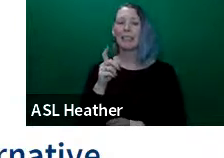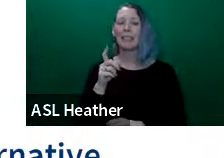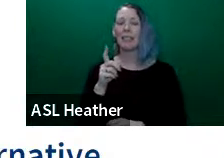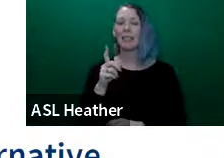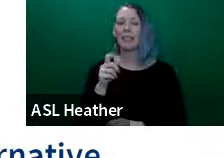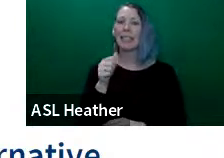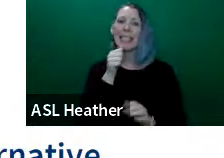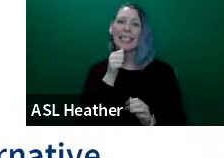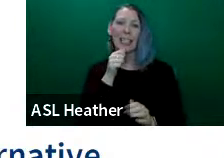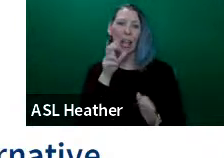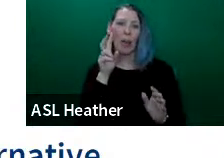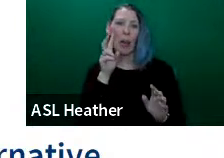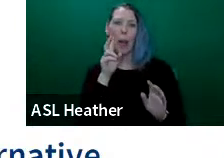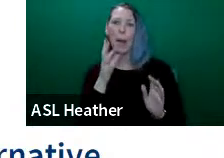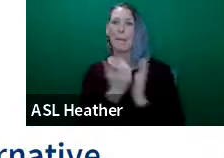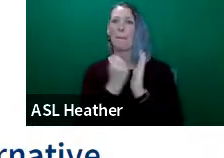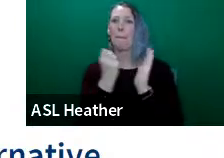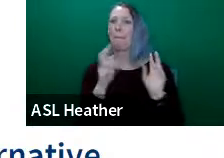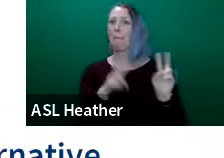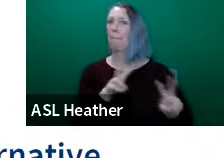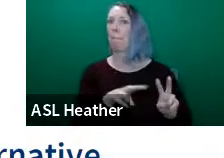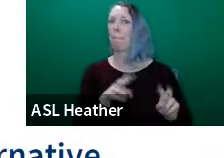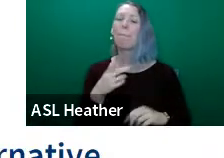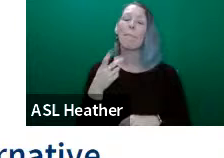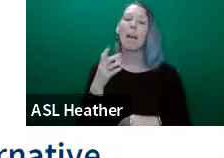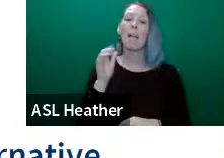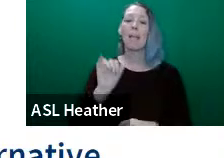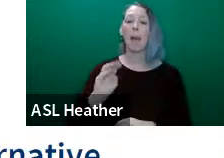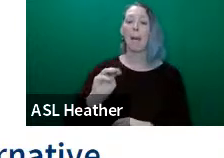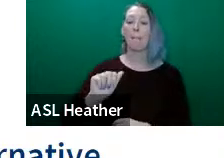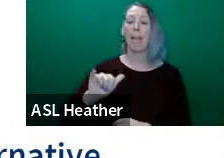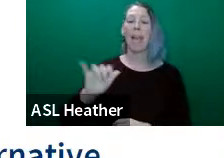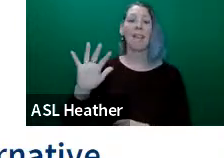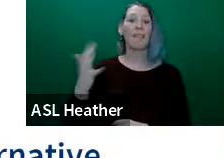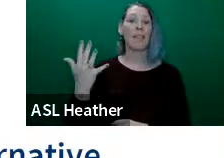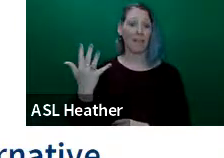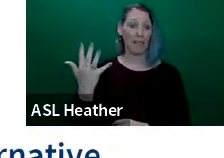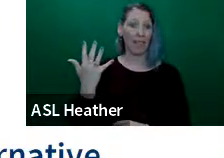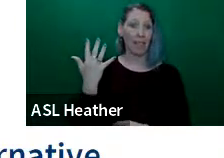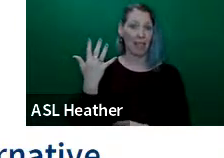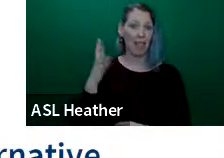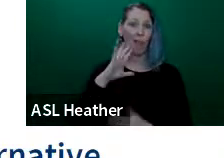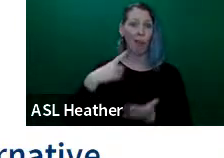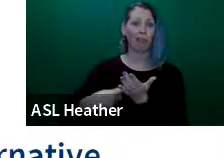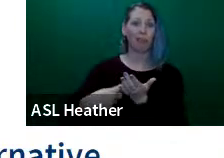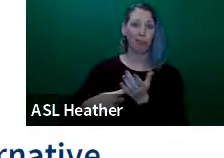the modified locally preferred alternative we will be presenting at the May 5th ESG.